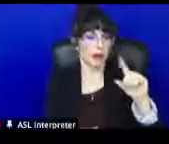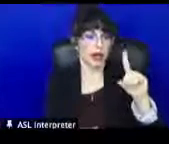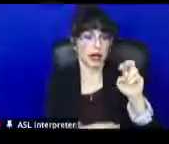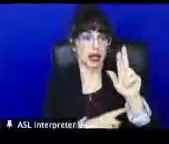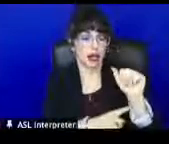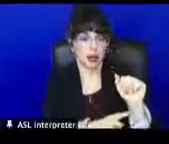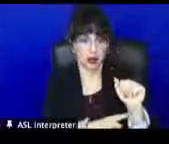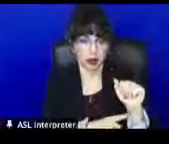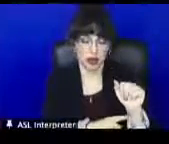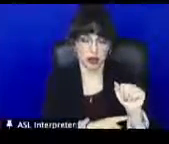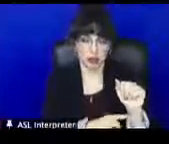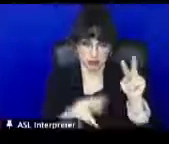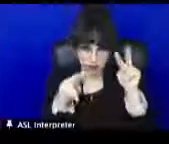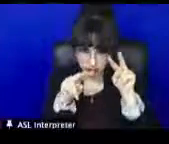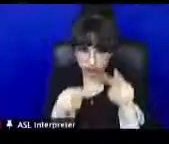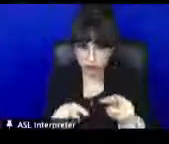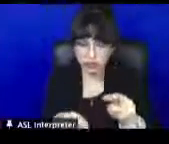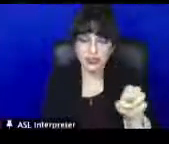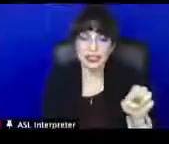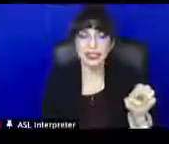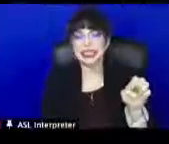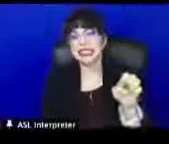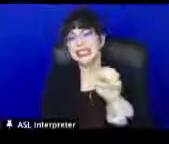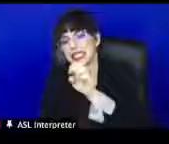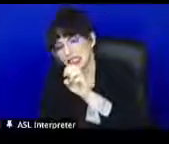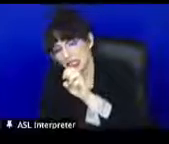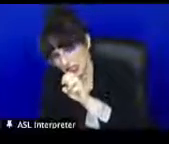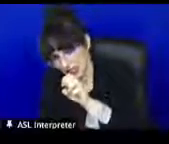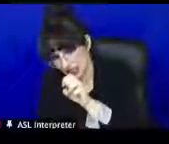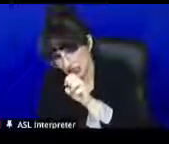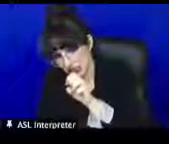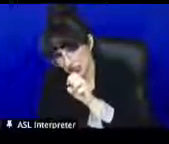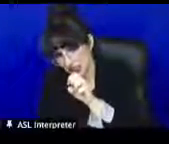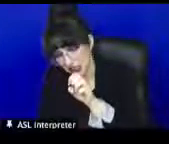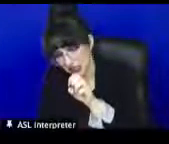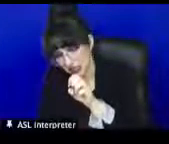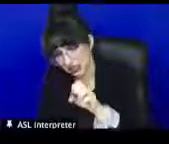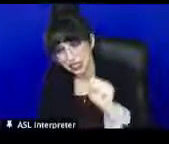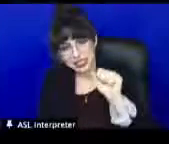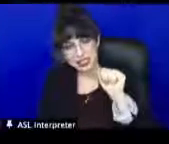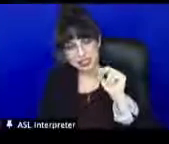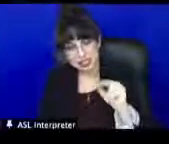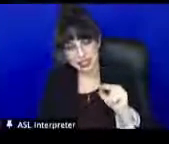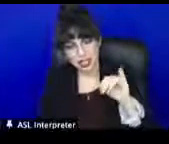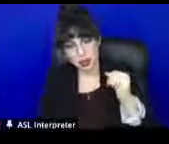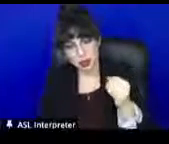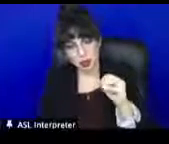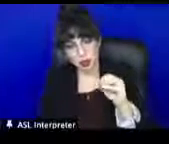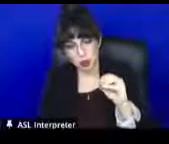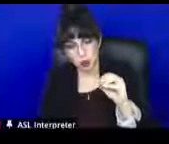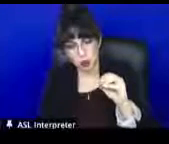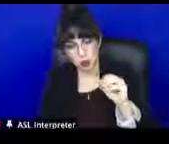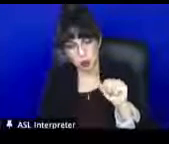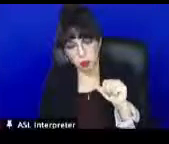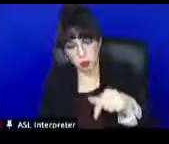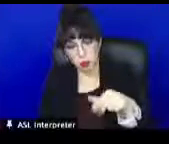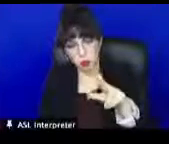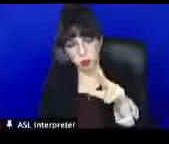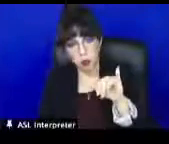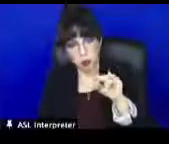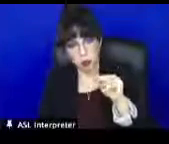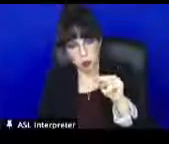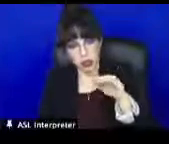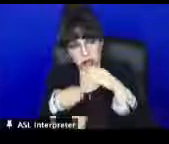at the eastern part that's bounded by the San Joaquin River. And the reason for